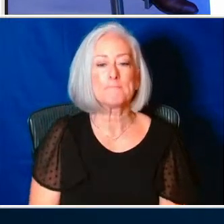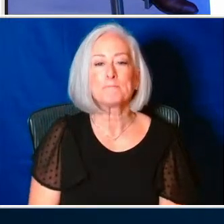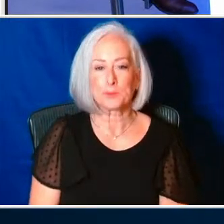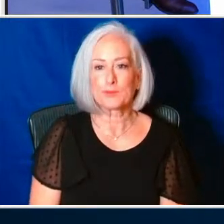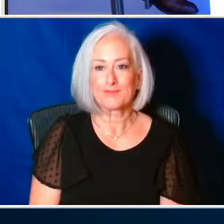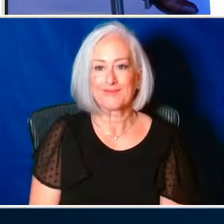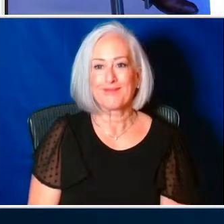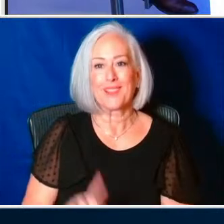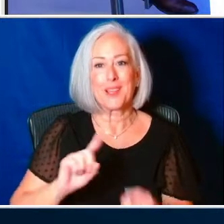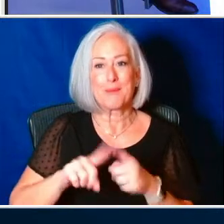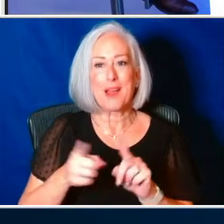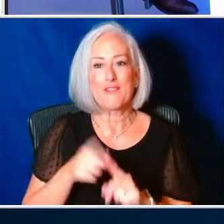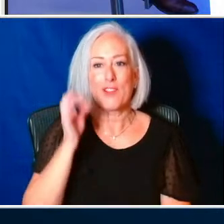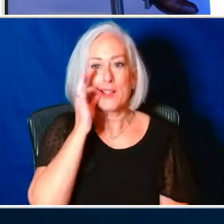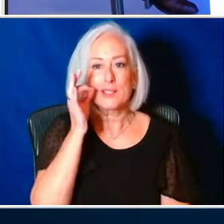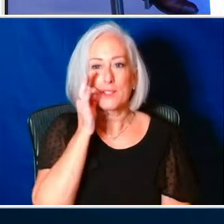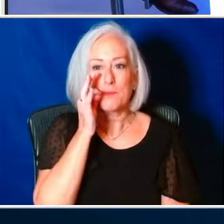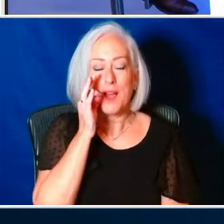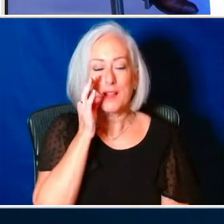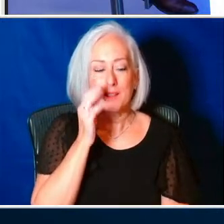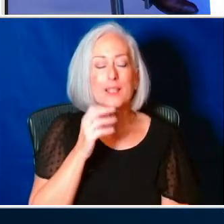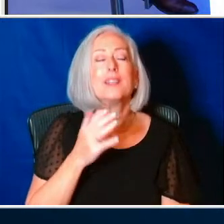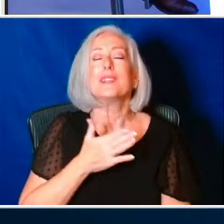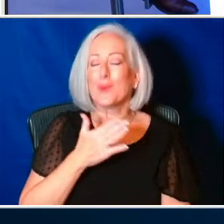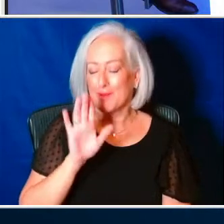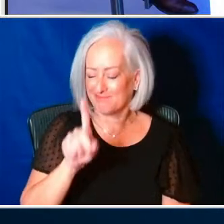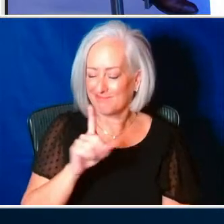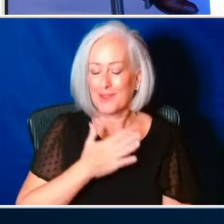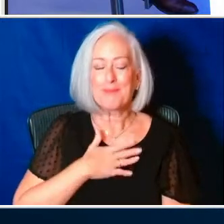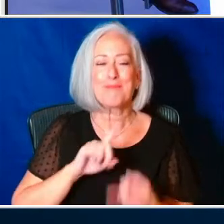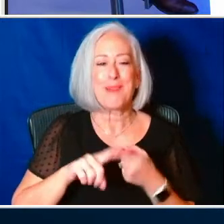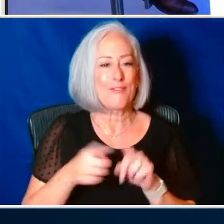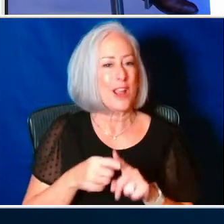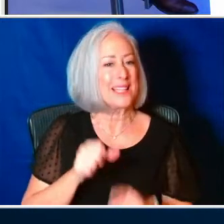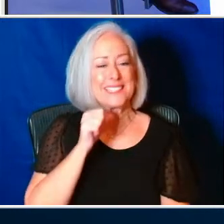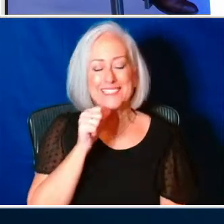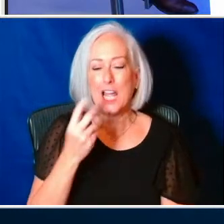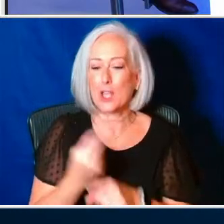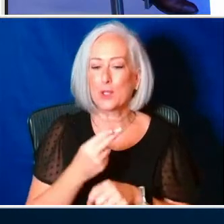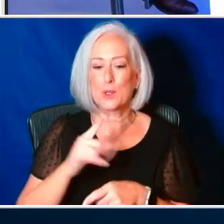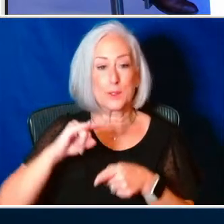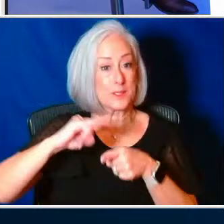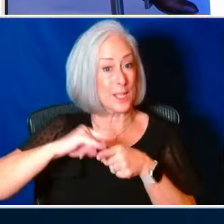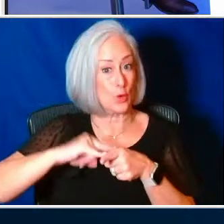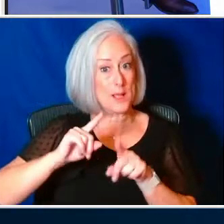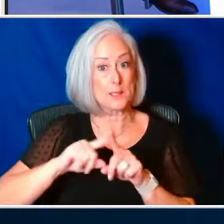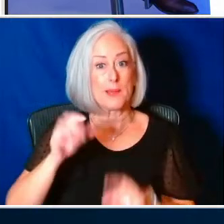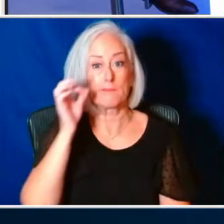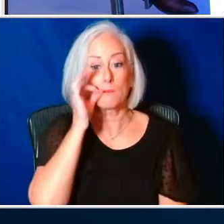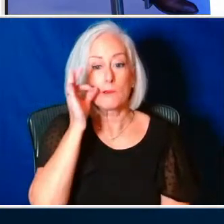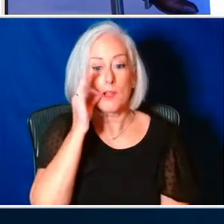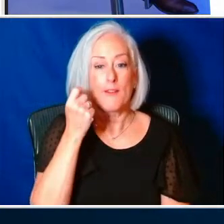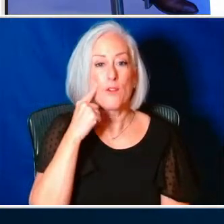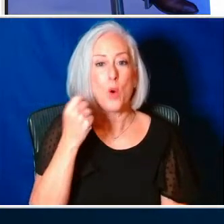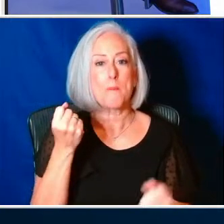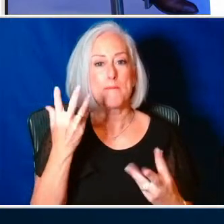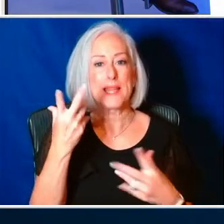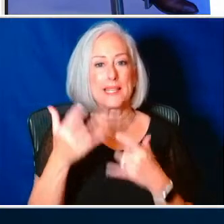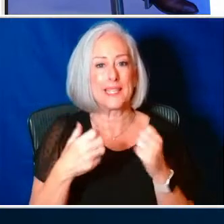doesn't smoke cigarettes. My friend doesn't smoke cigarettes, but has heavily smoked pot for years. What type of